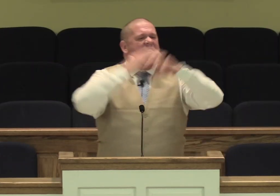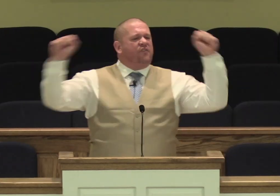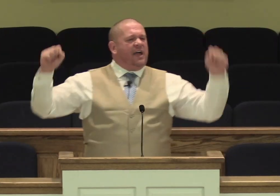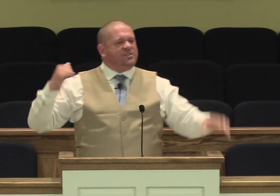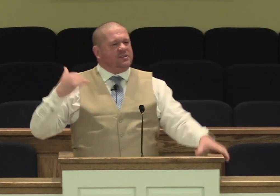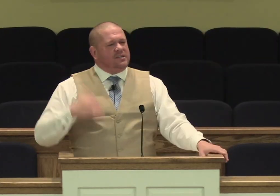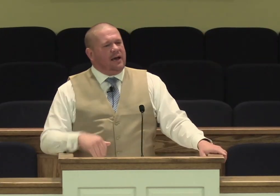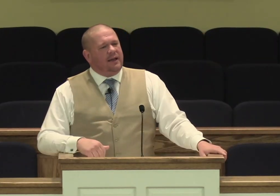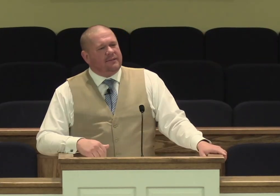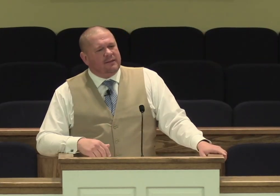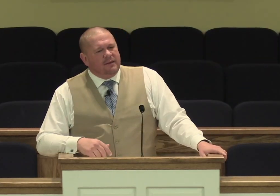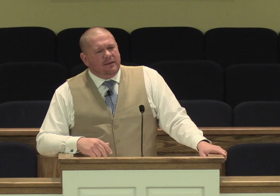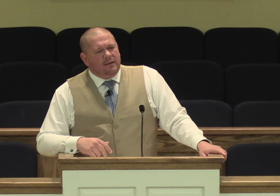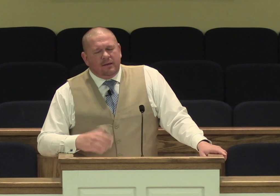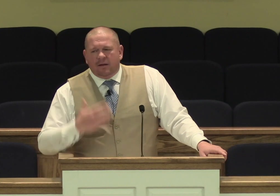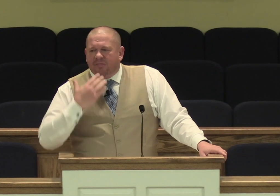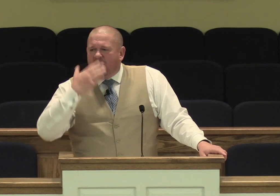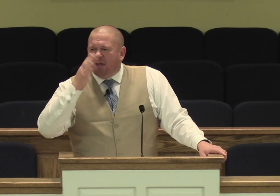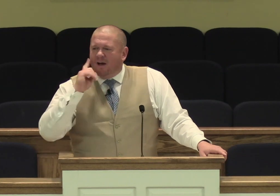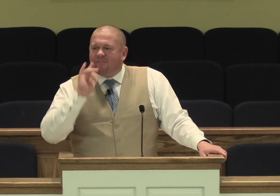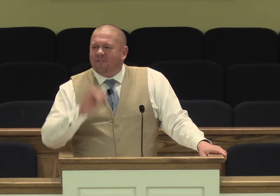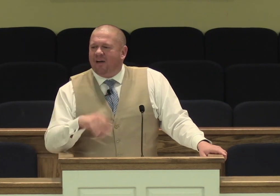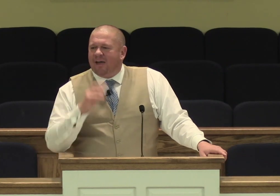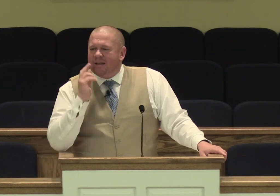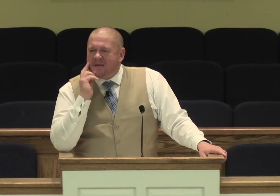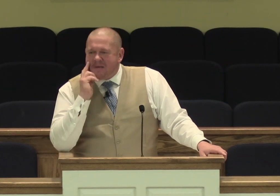this salvation tonight. And I